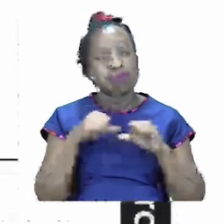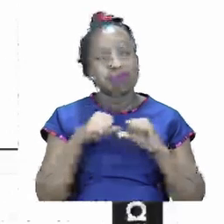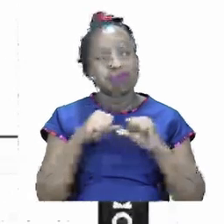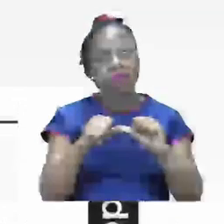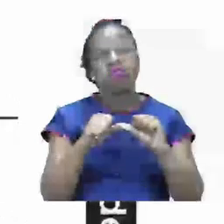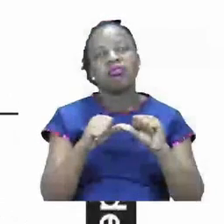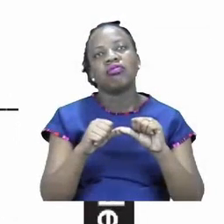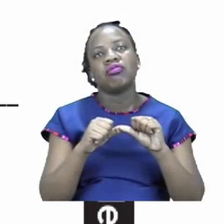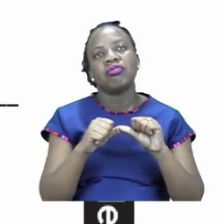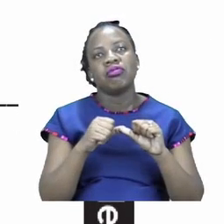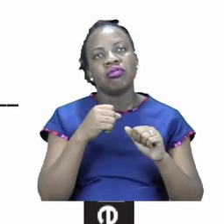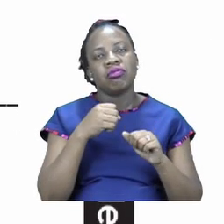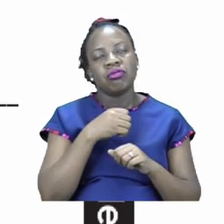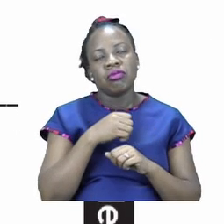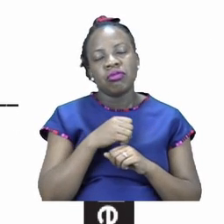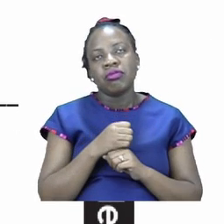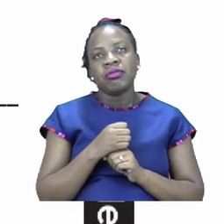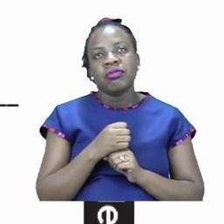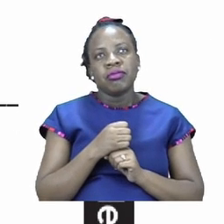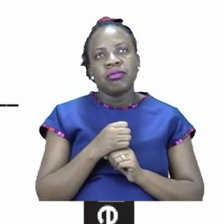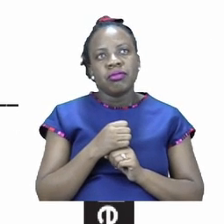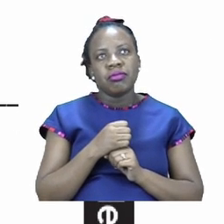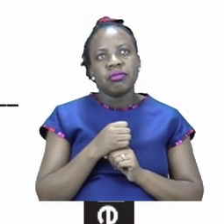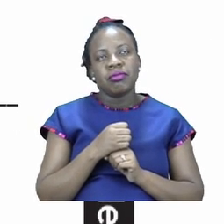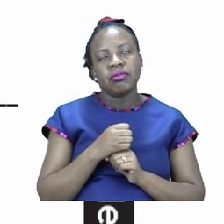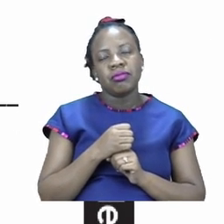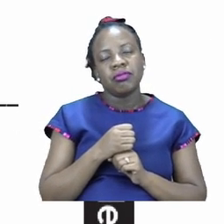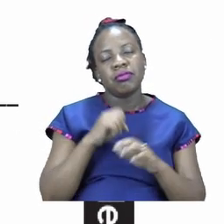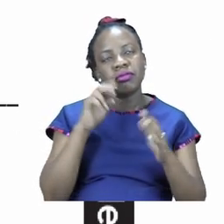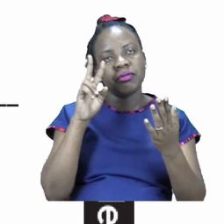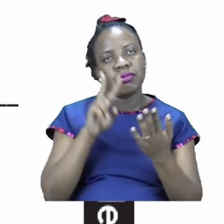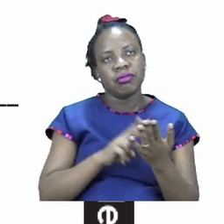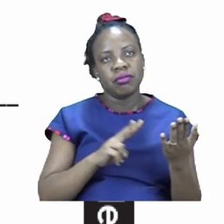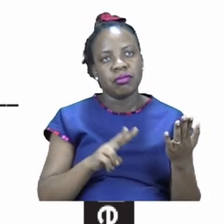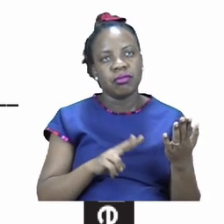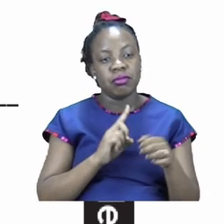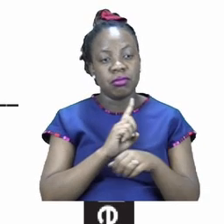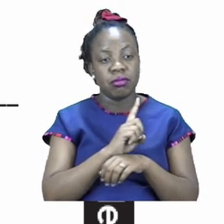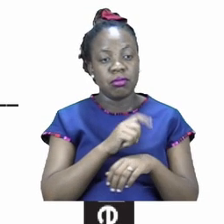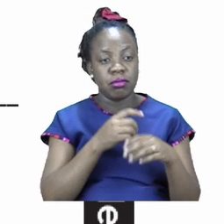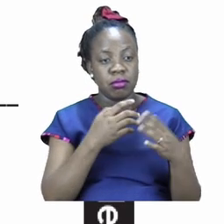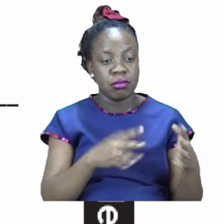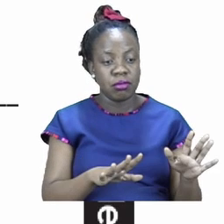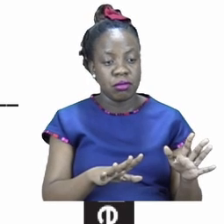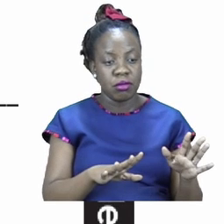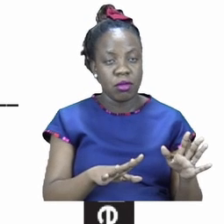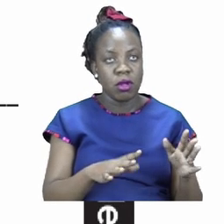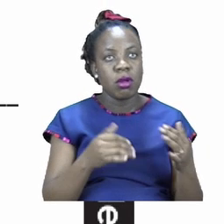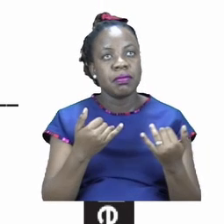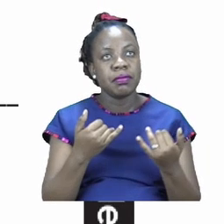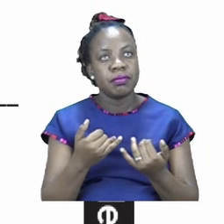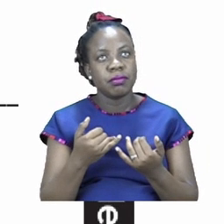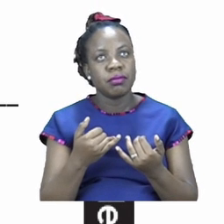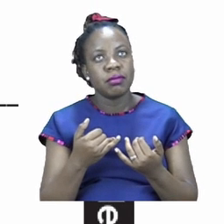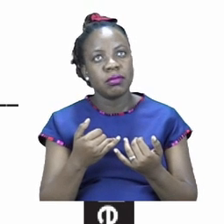reading it for a first time, we now need to go and answer the questions, but we are only